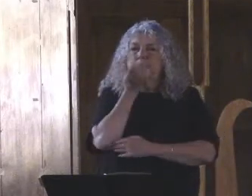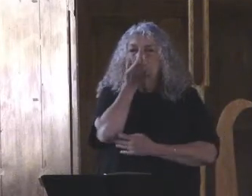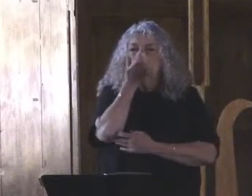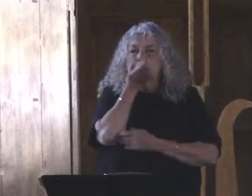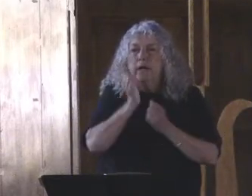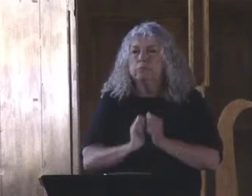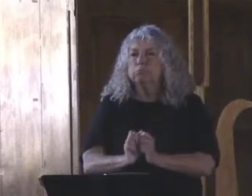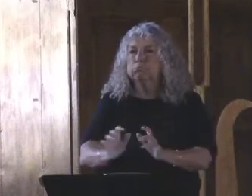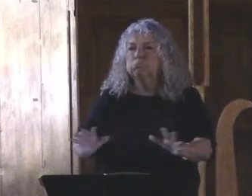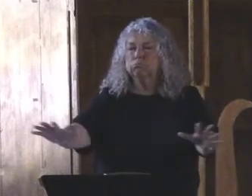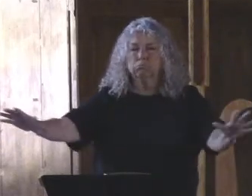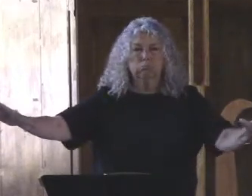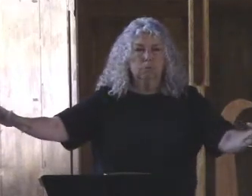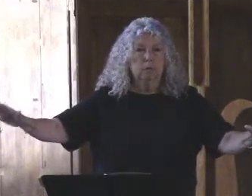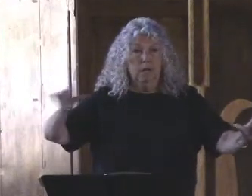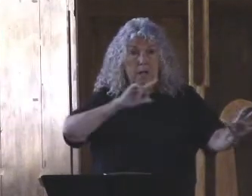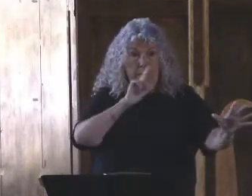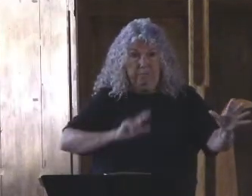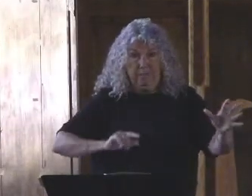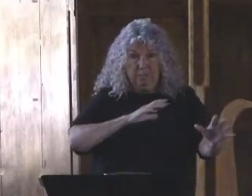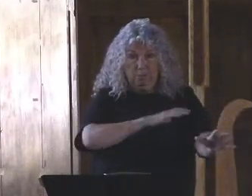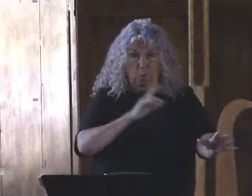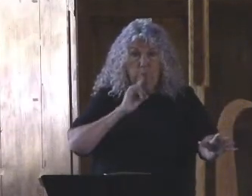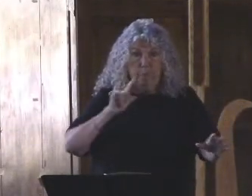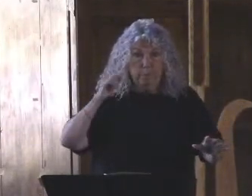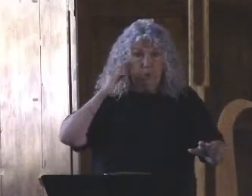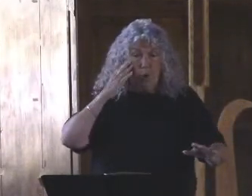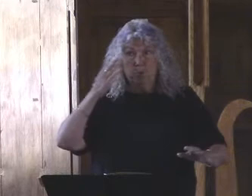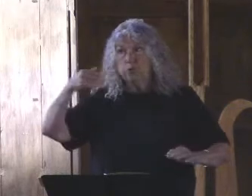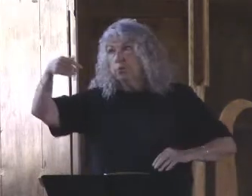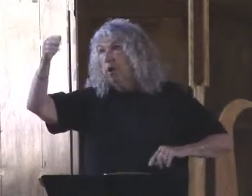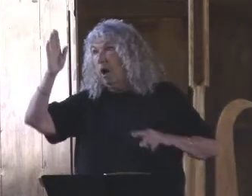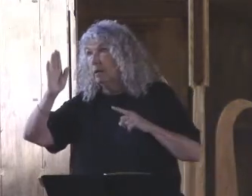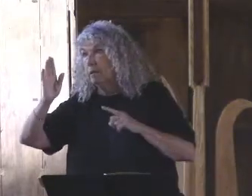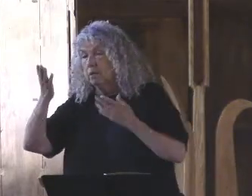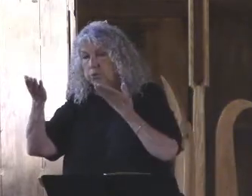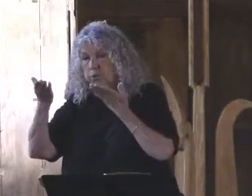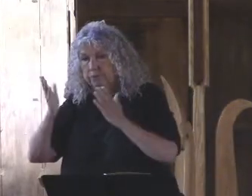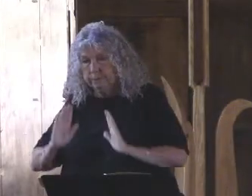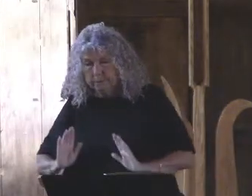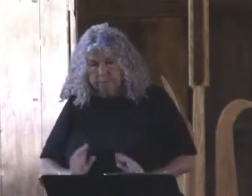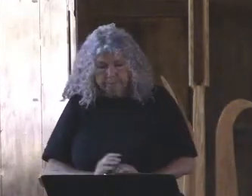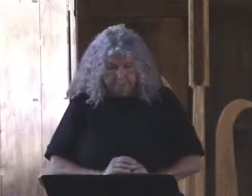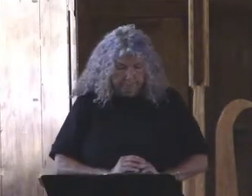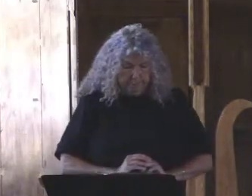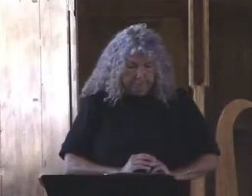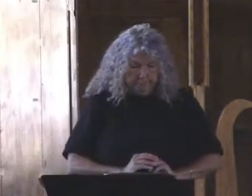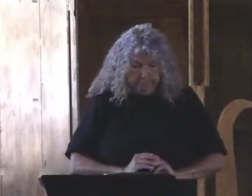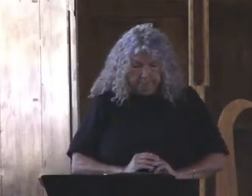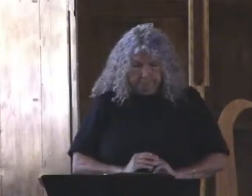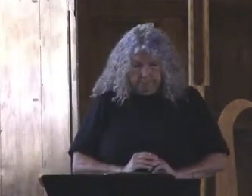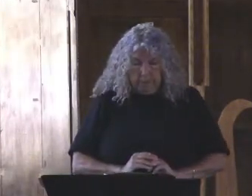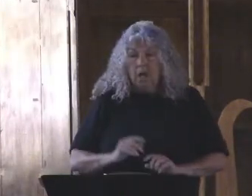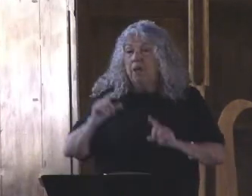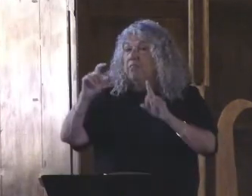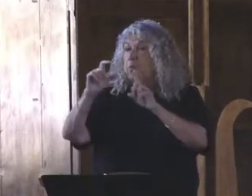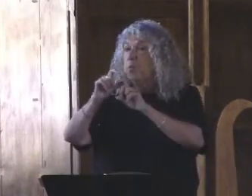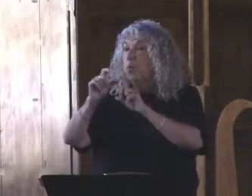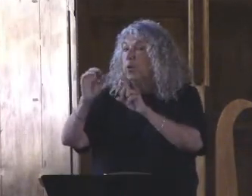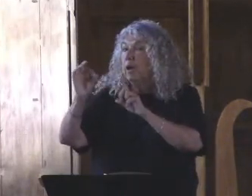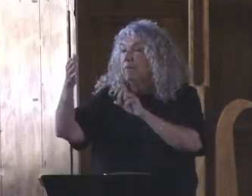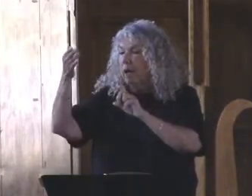grass. The Lord's power shall be known to God's servants. The word of